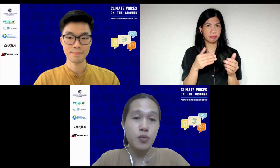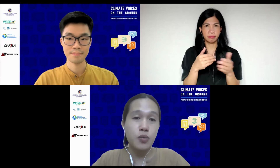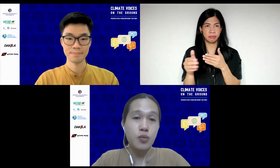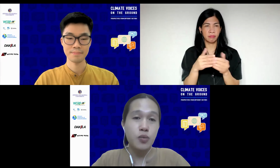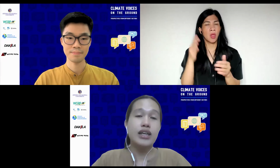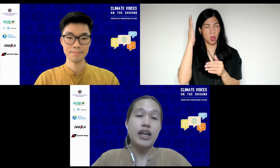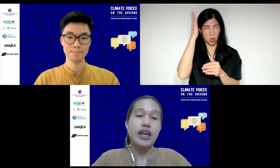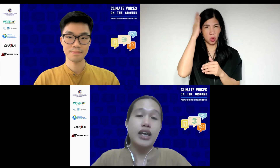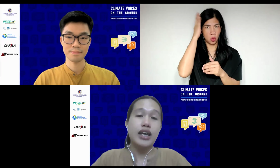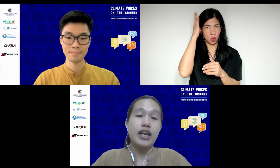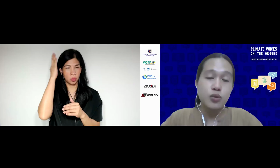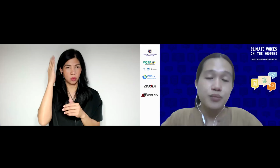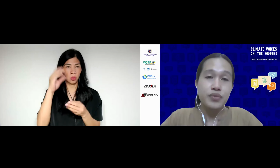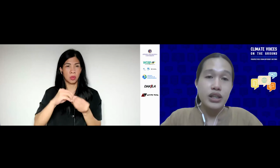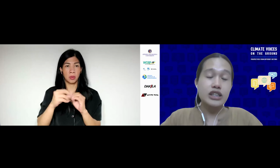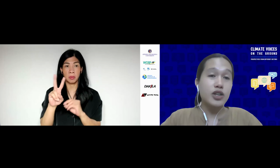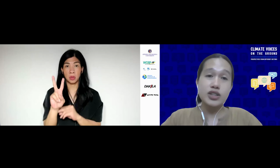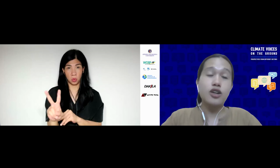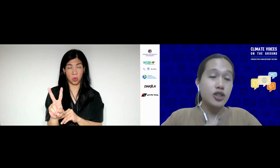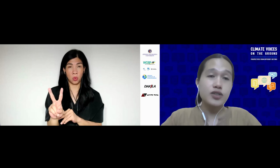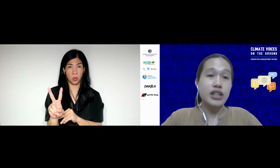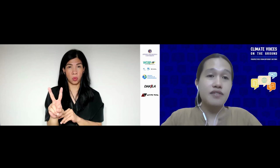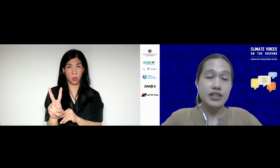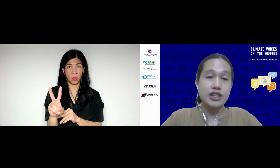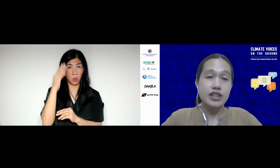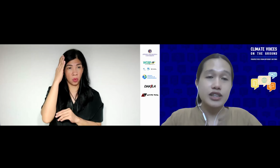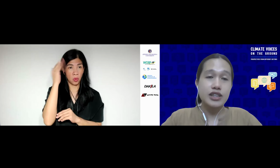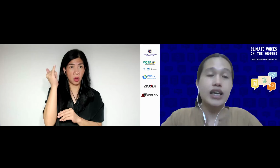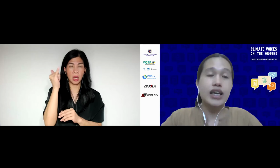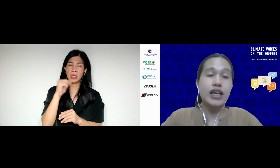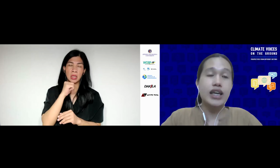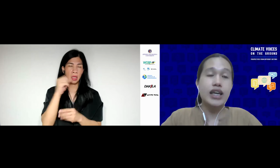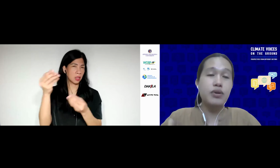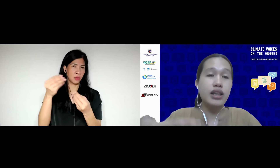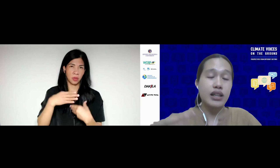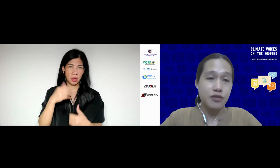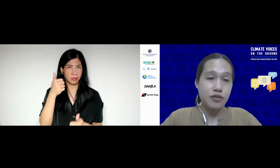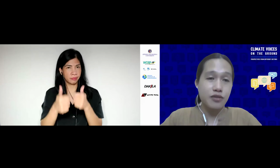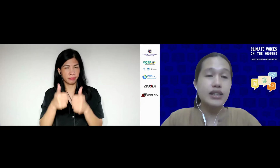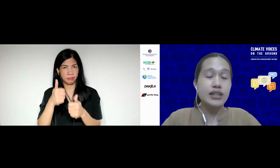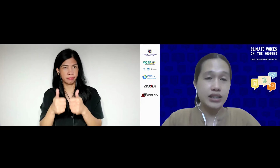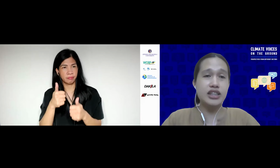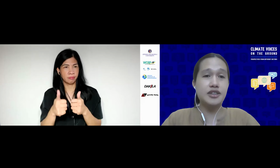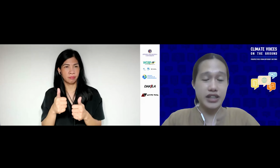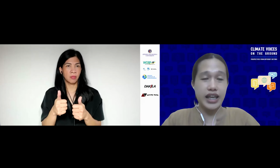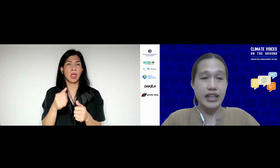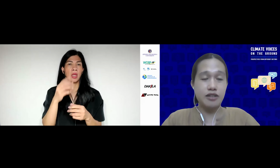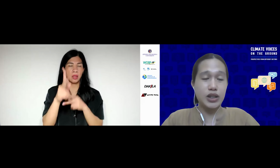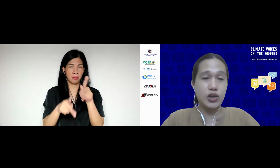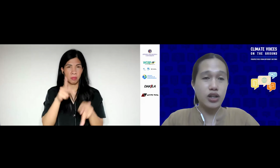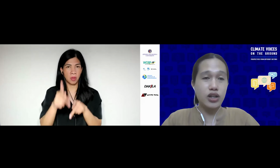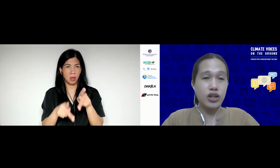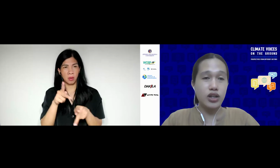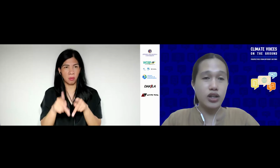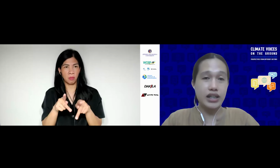despite knowing that. And number two, it's because they're also not giving us a choice. And people for years and years, for decades, have